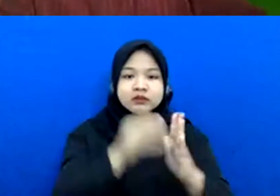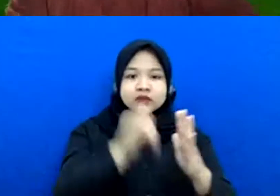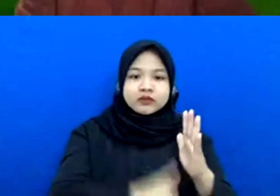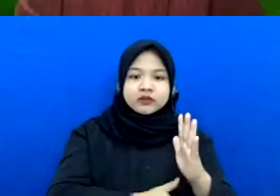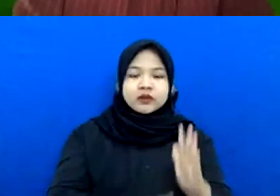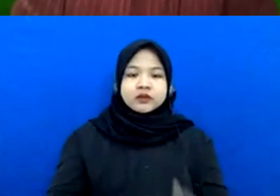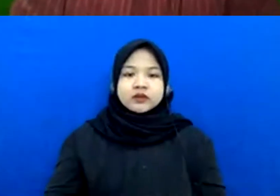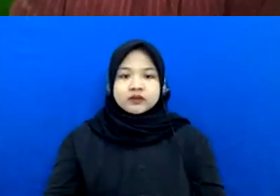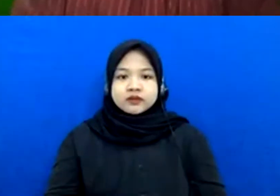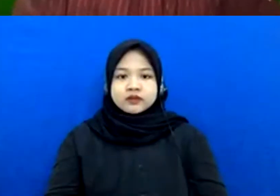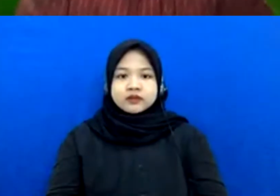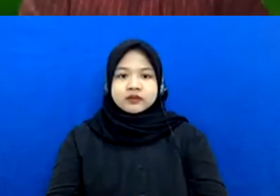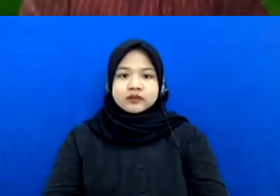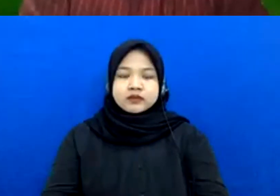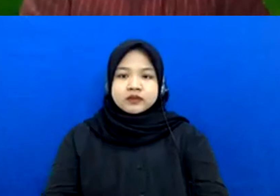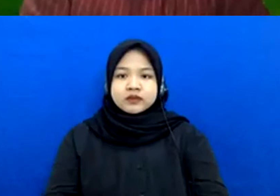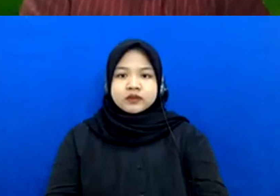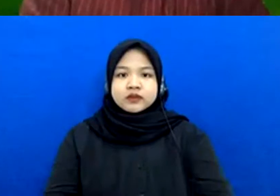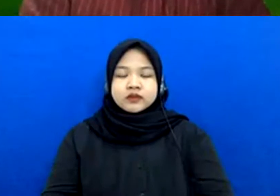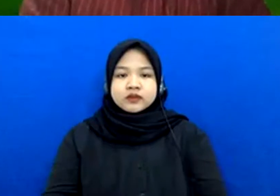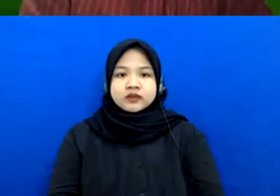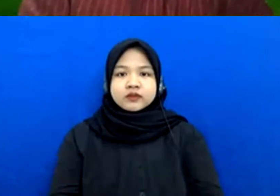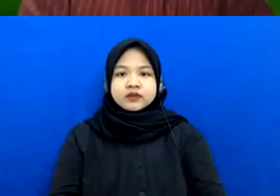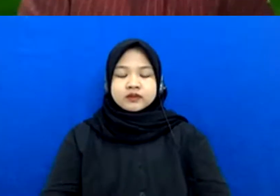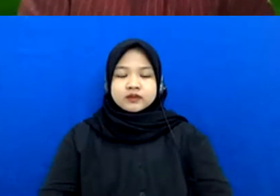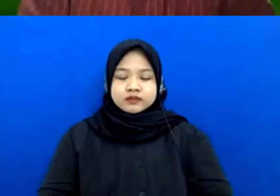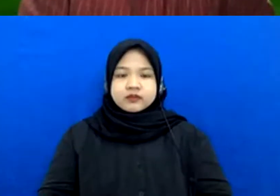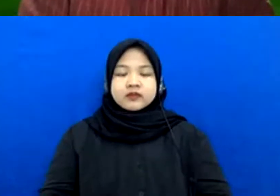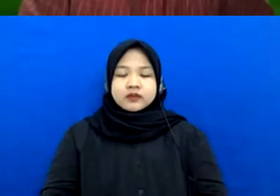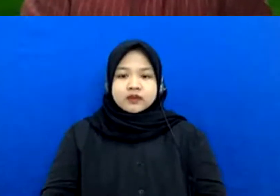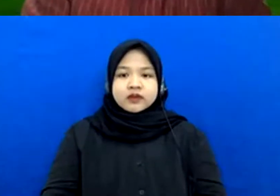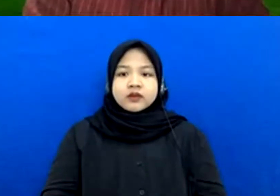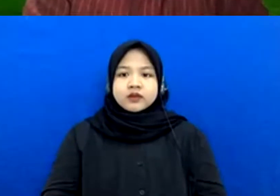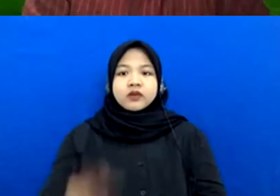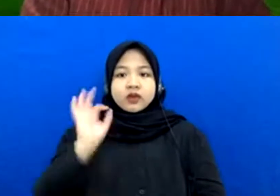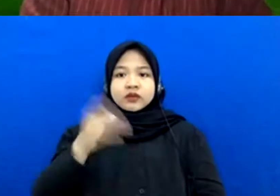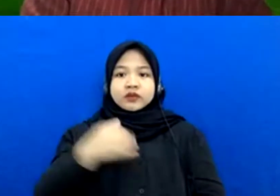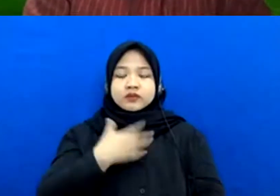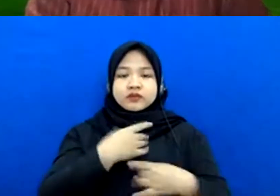proposal. Okay, I will be interested to see how you define perspectives or